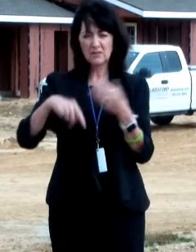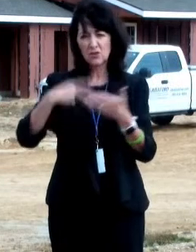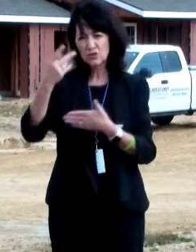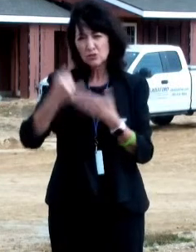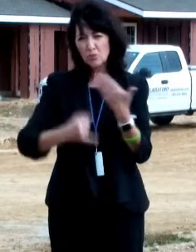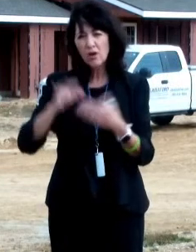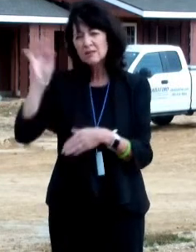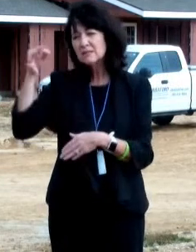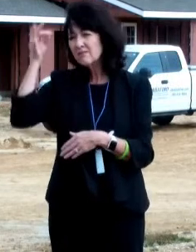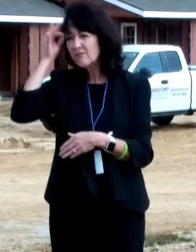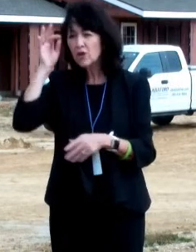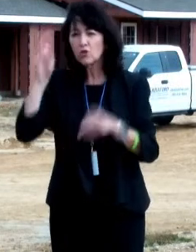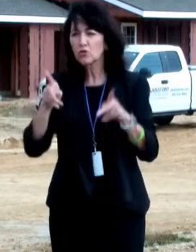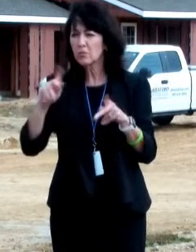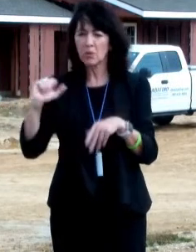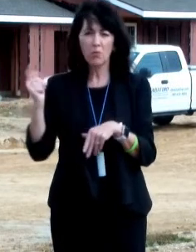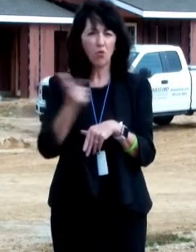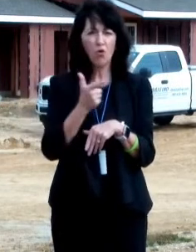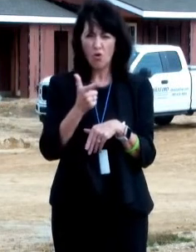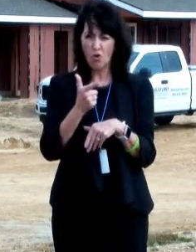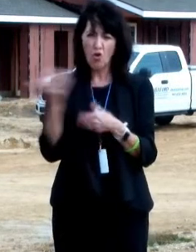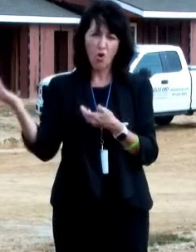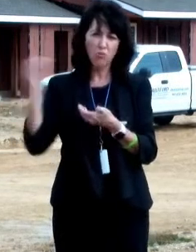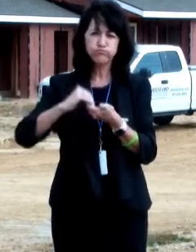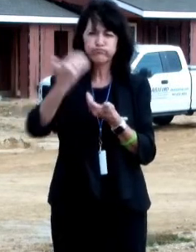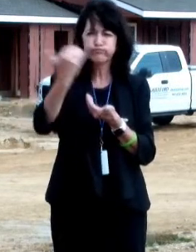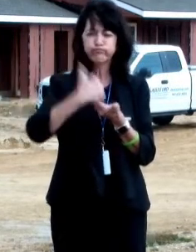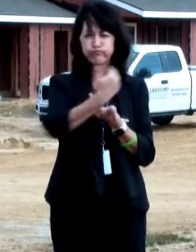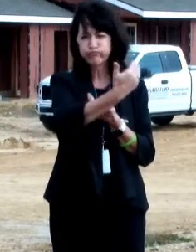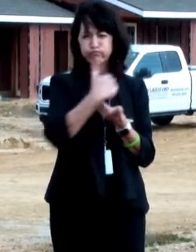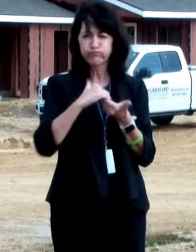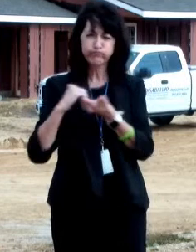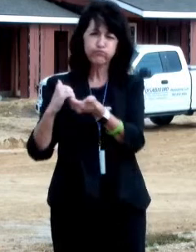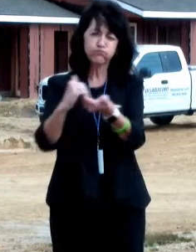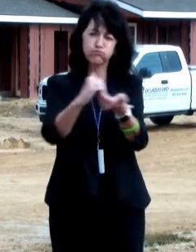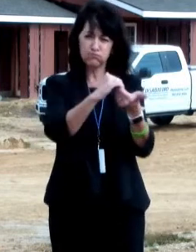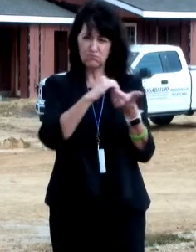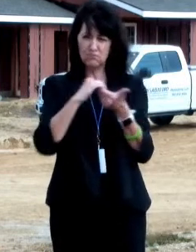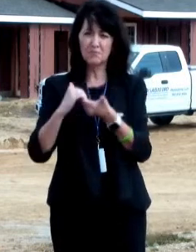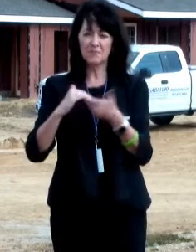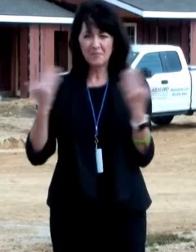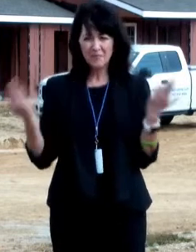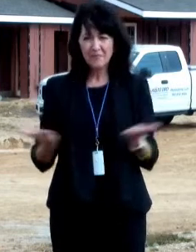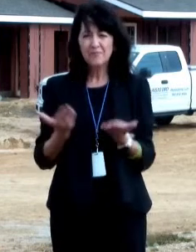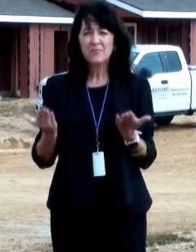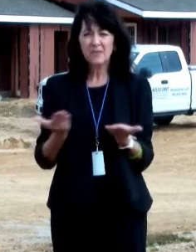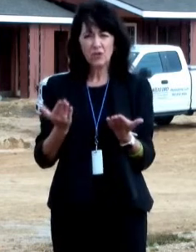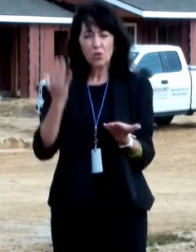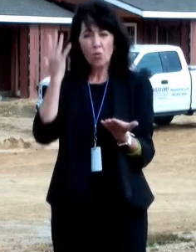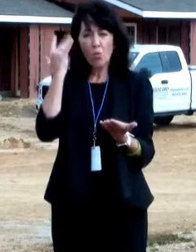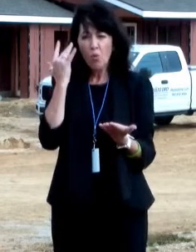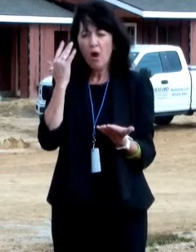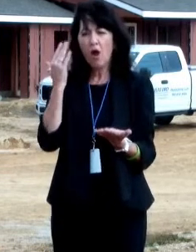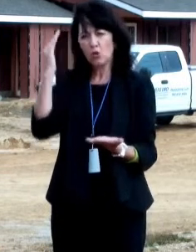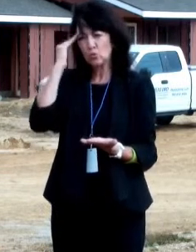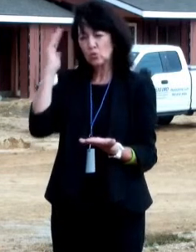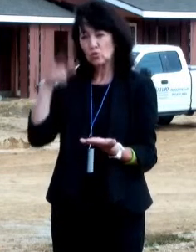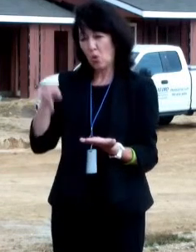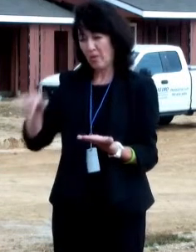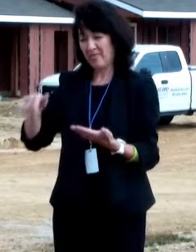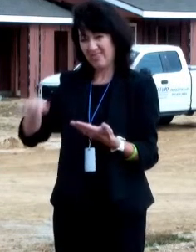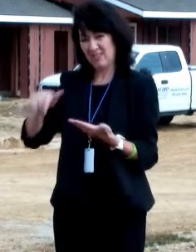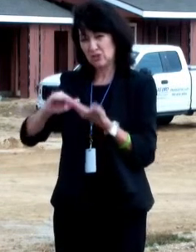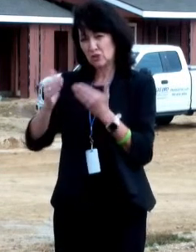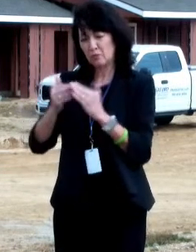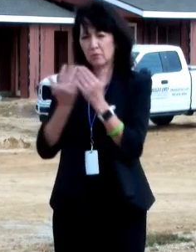federal officials. We're all in. We're all in and we're all here because we've heard voices from this community for years